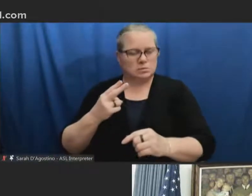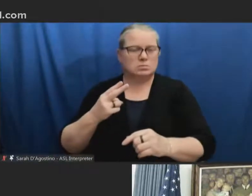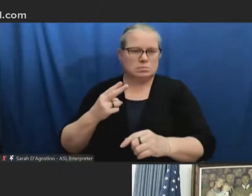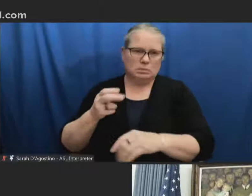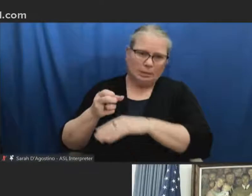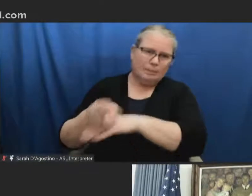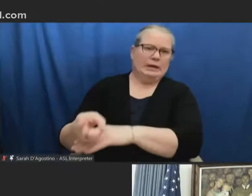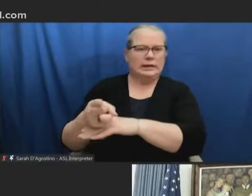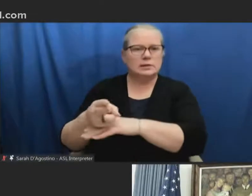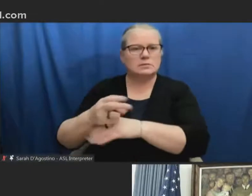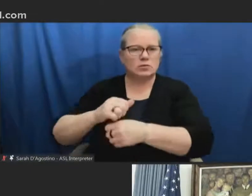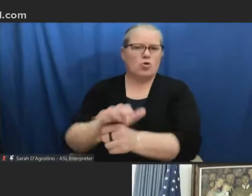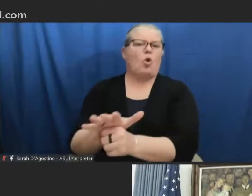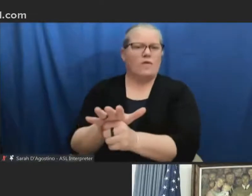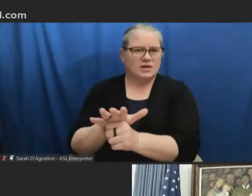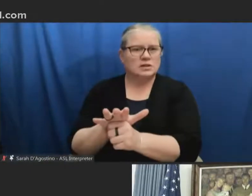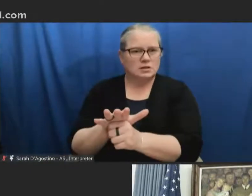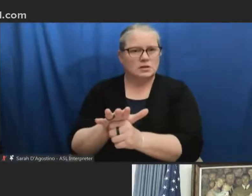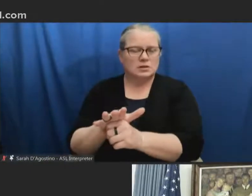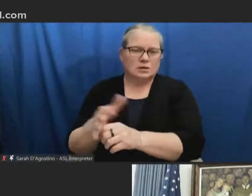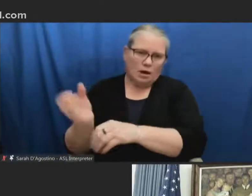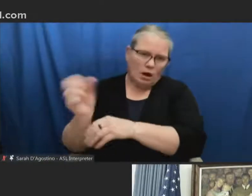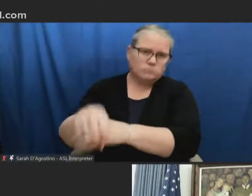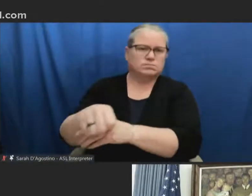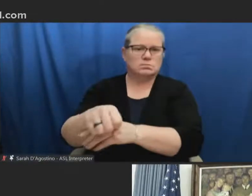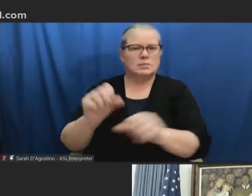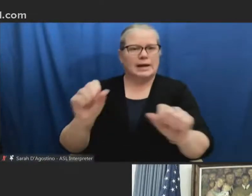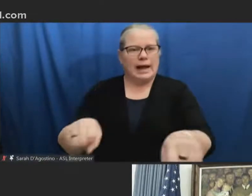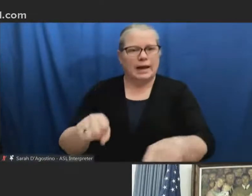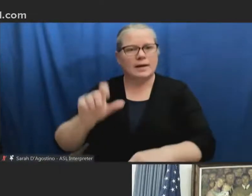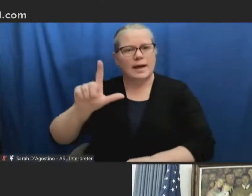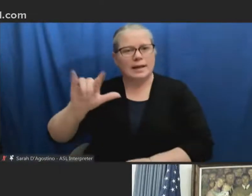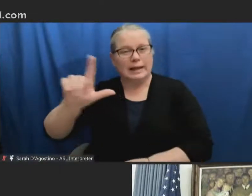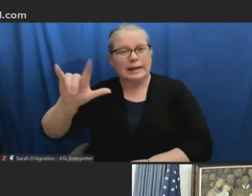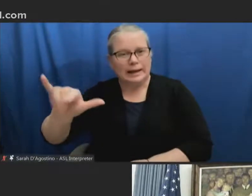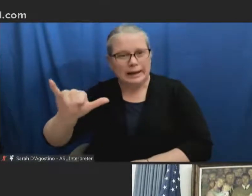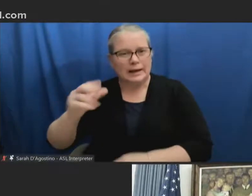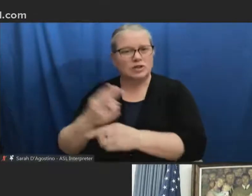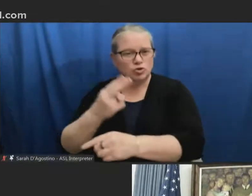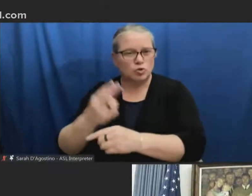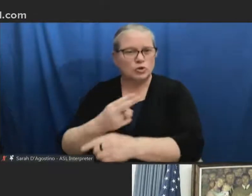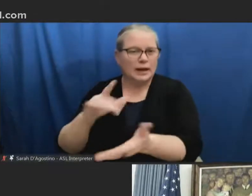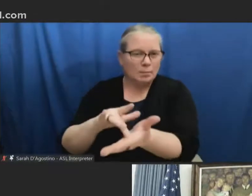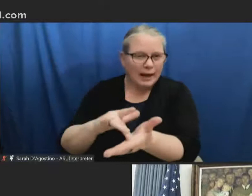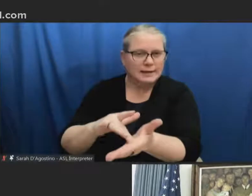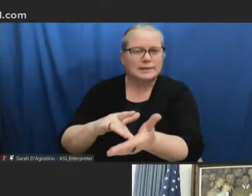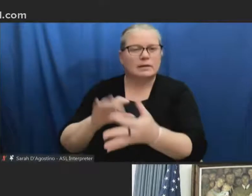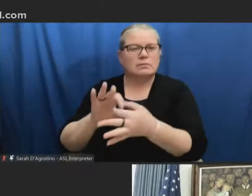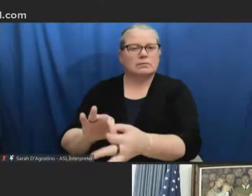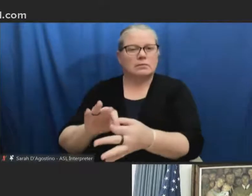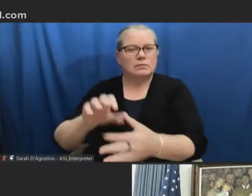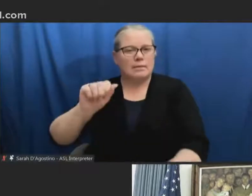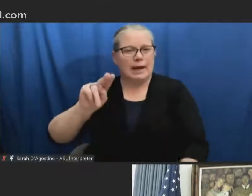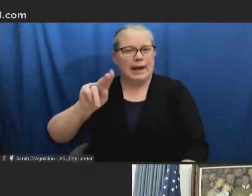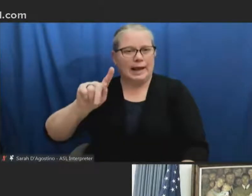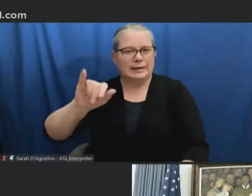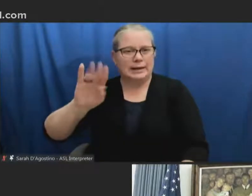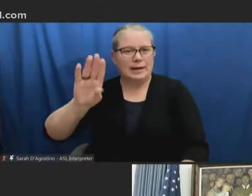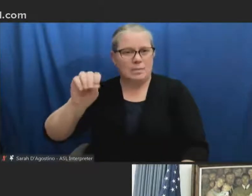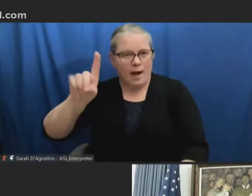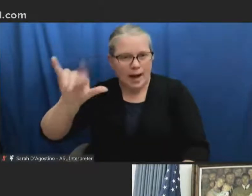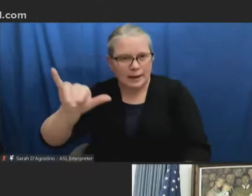and others are coming onto the market. Lilly has an antibody drug in late stages of development that looks to be very effective against Omicron. And we may